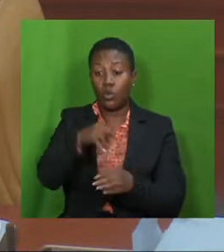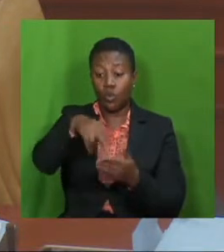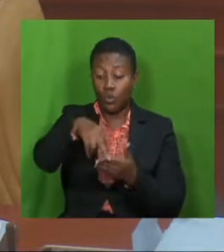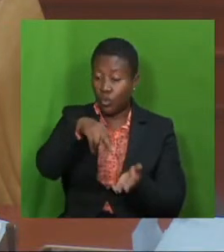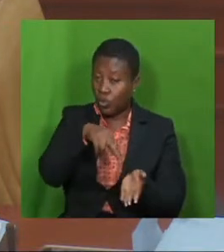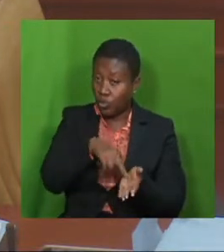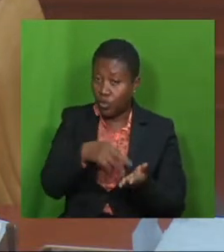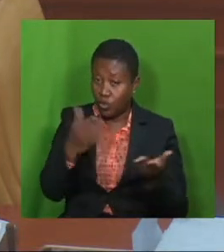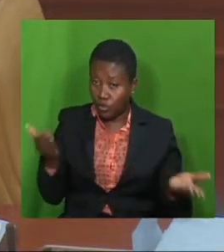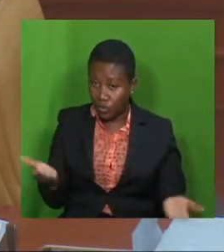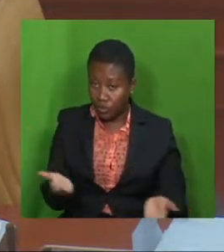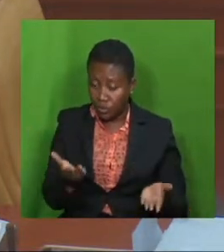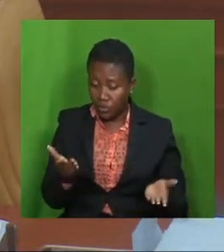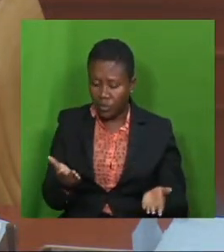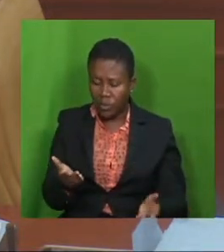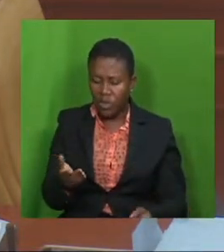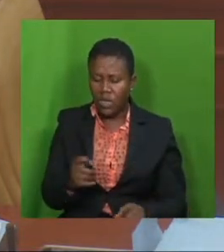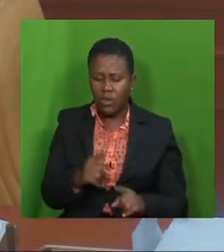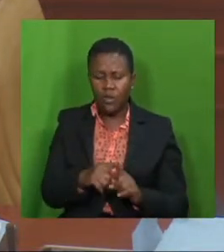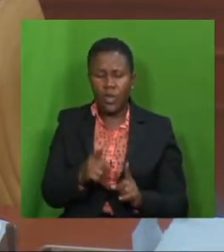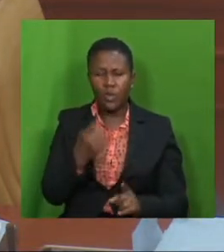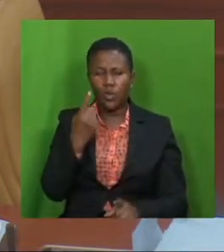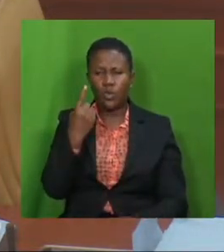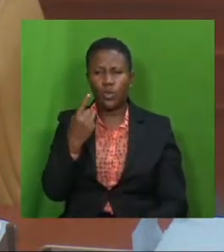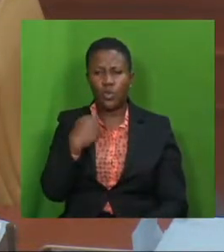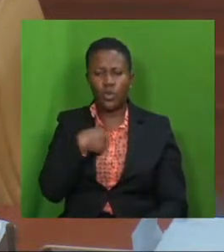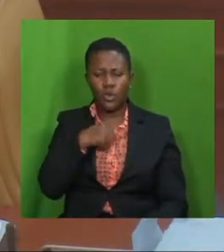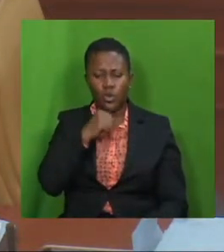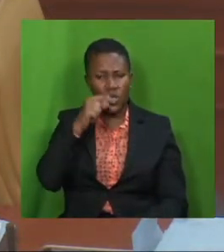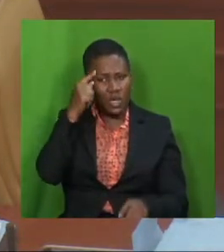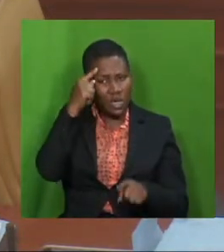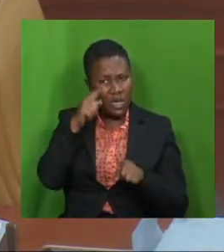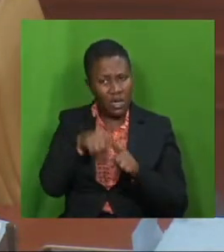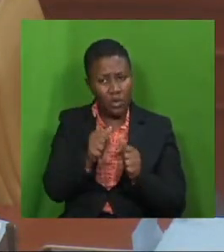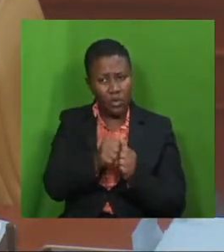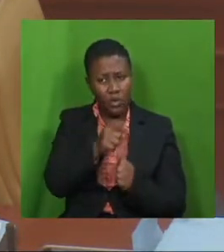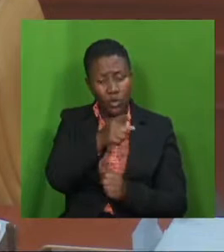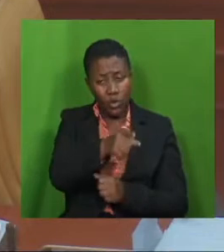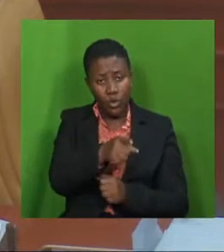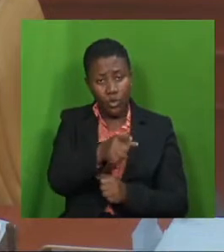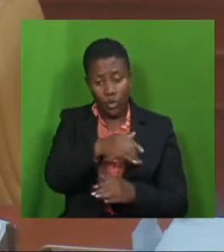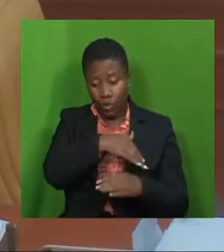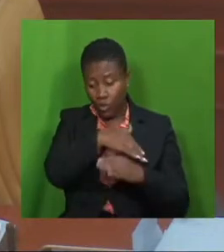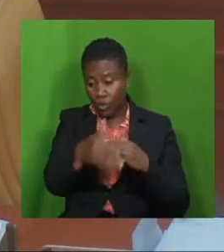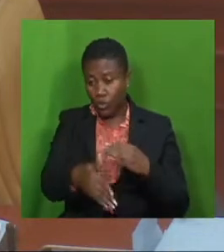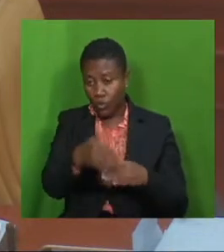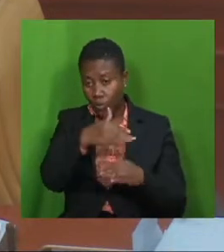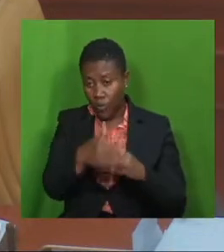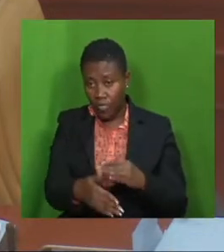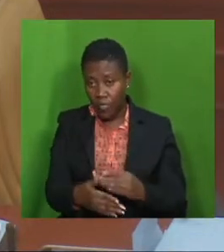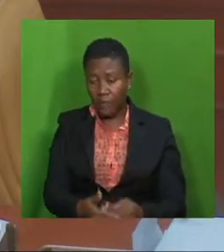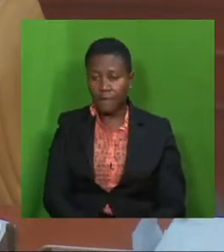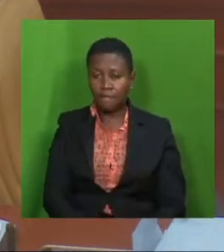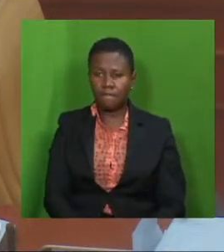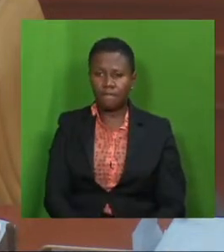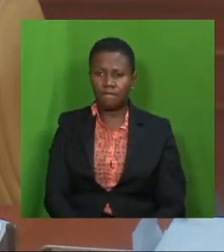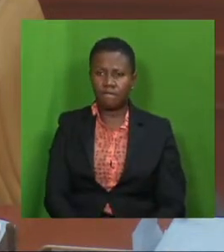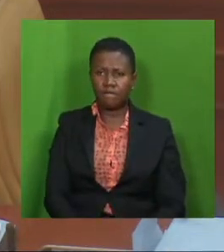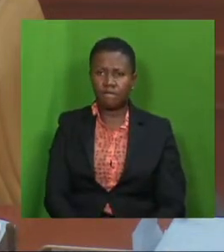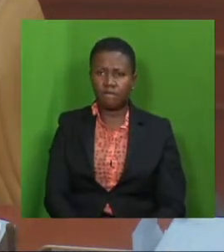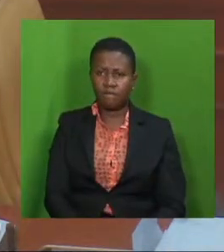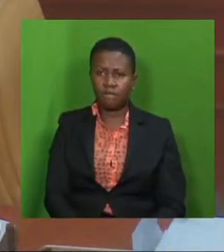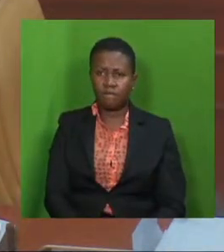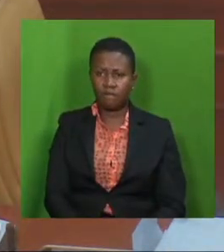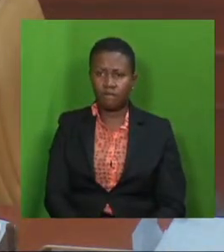Speaker, where we disagree with you is your conclusion. Mr. Speaker, I want to make reference. What did you say?